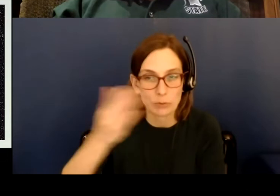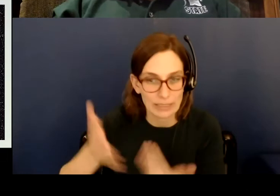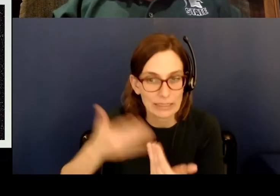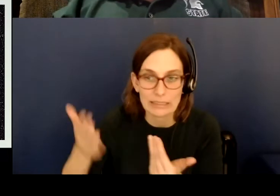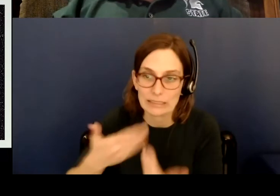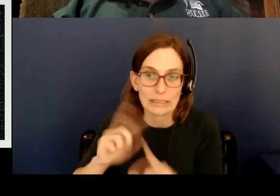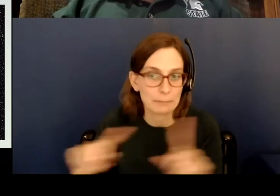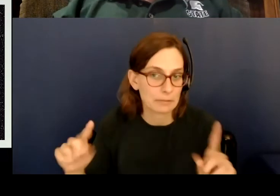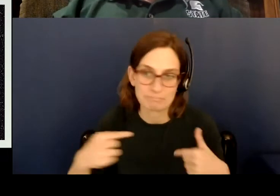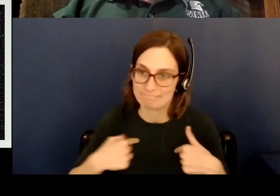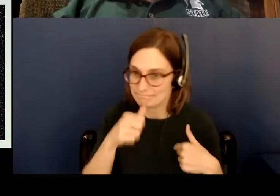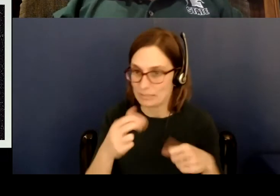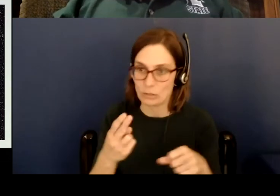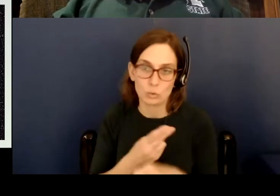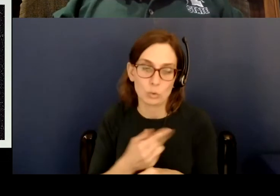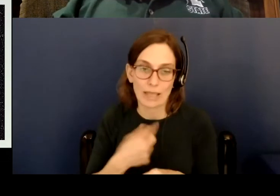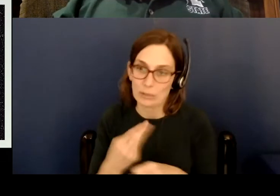used them. I prefer star charts.